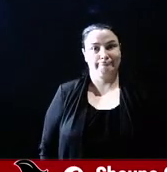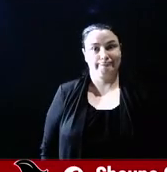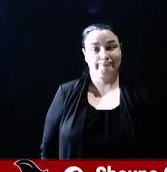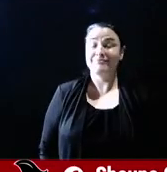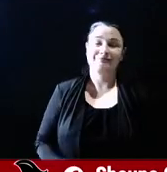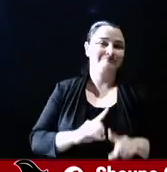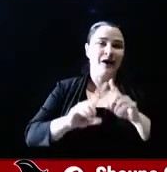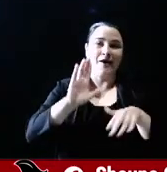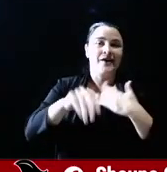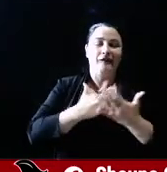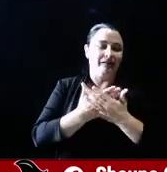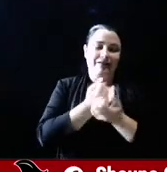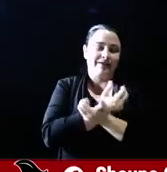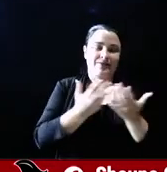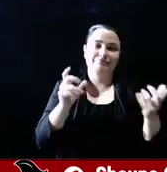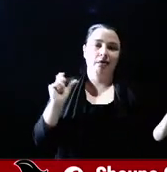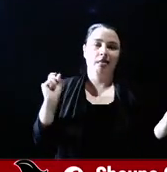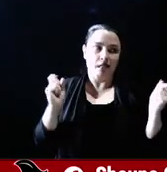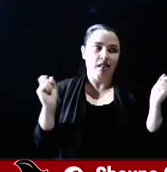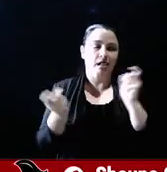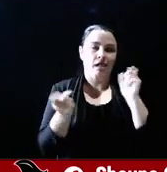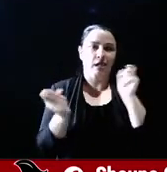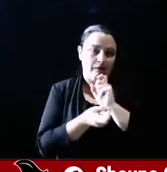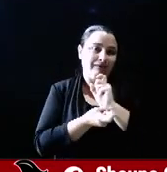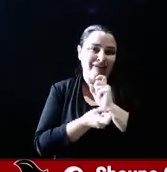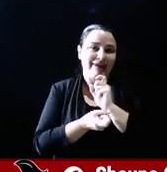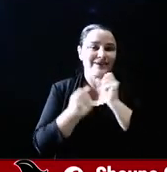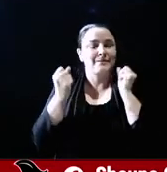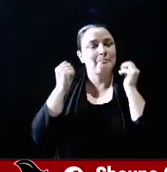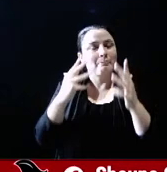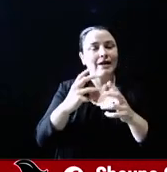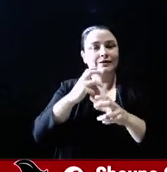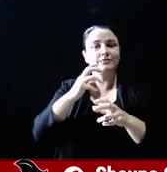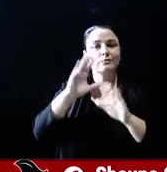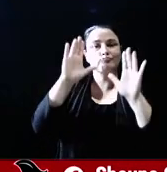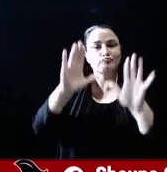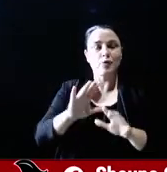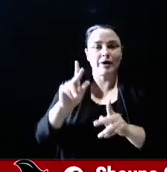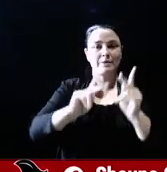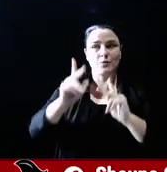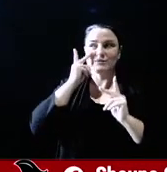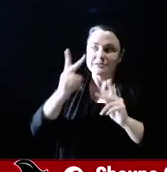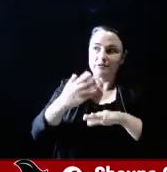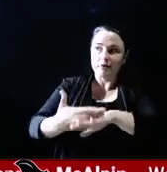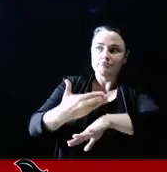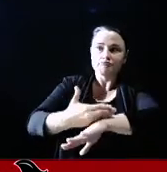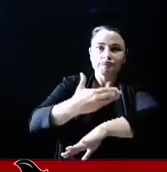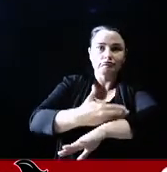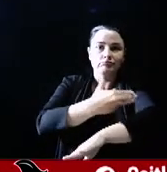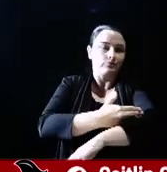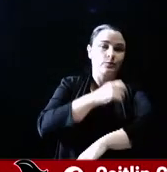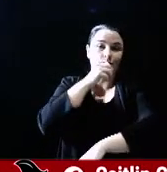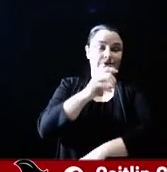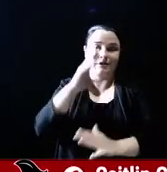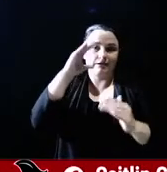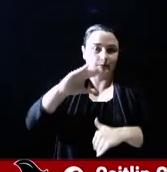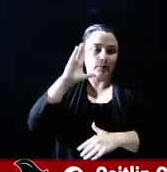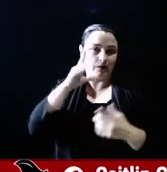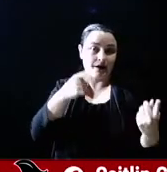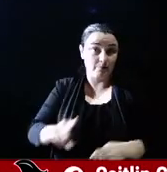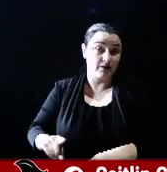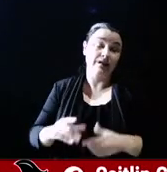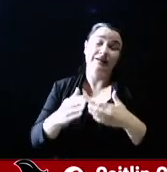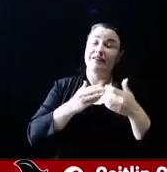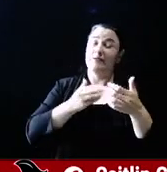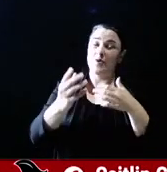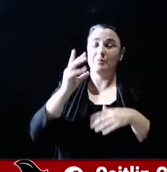But all of that is slowly changing. Thanks to the hard work of many great individuals, we're seeing progress that we weren't sure we'd ever reach. And although